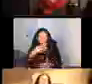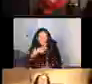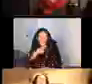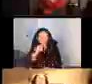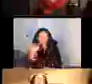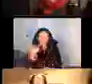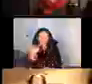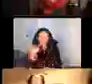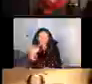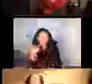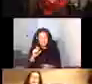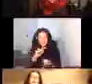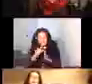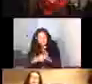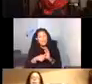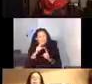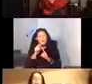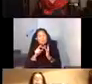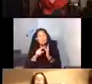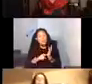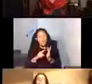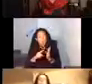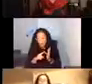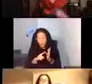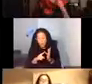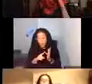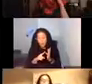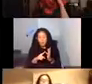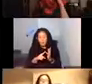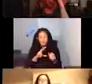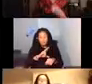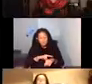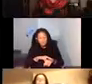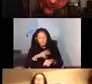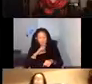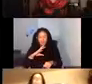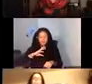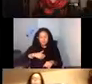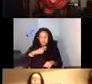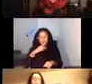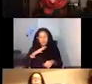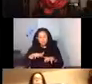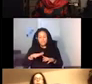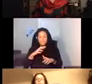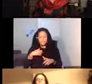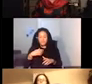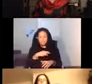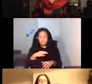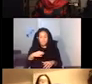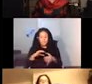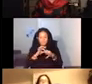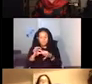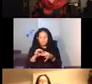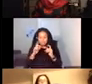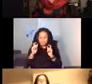Hutton, disabled by polio, physician, president of the British Medical Association, and awarded the Edward Jenner Medal